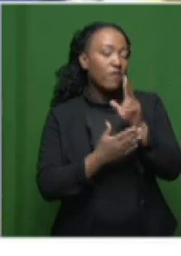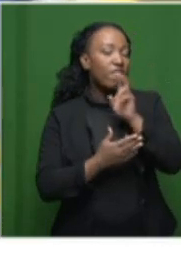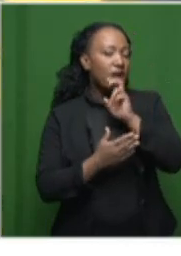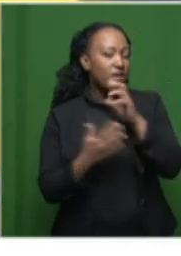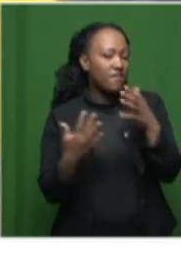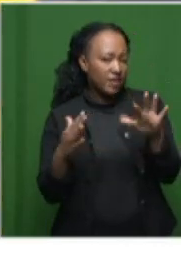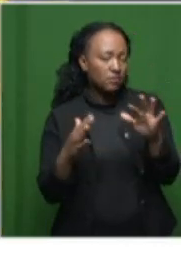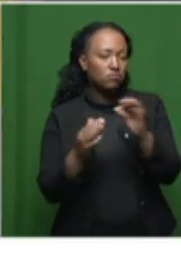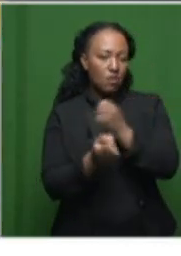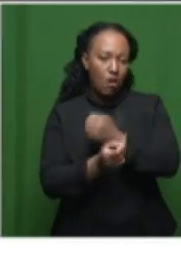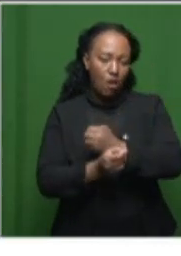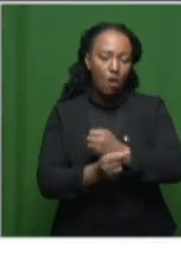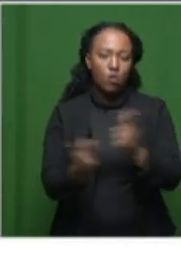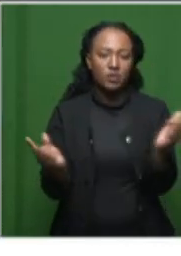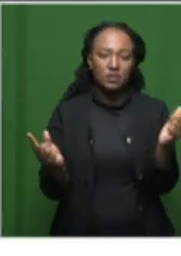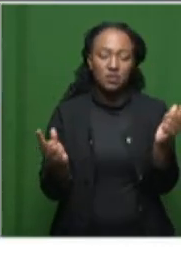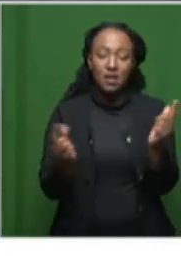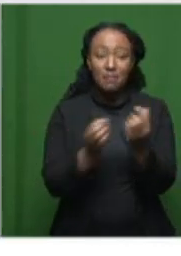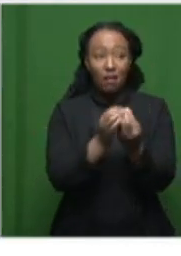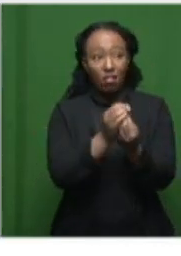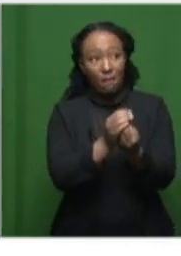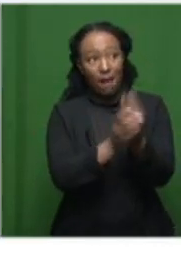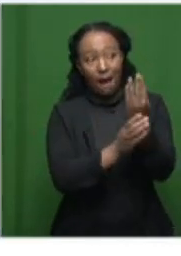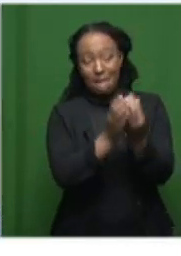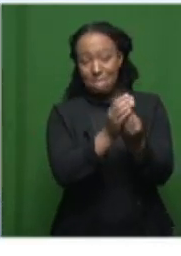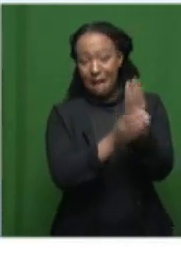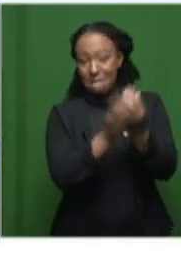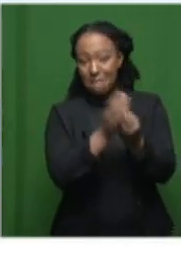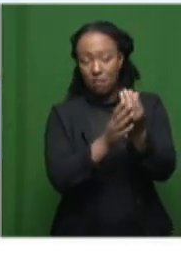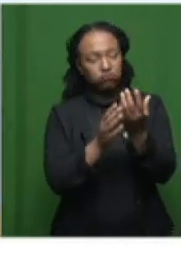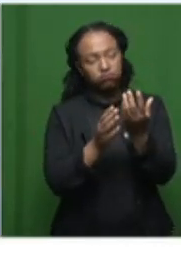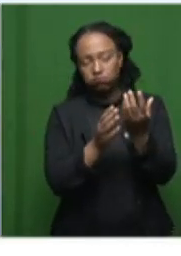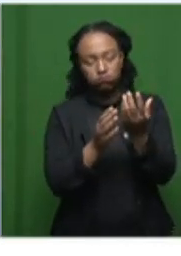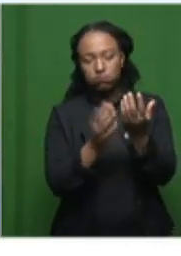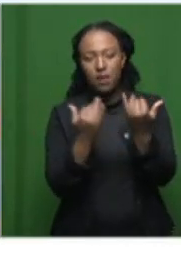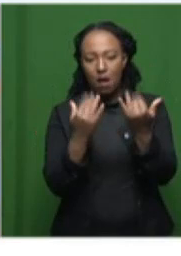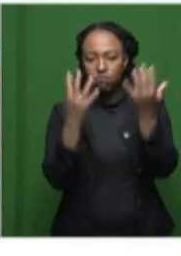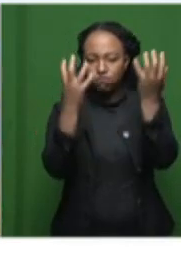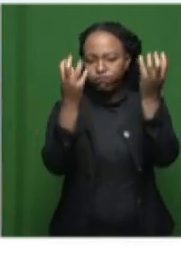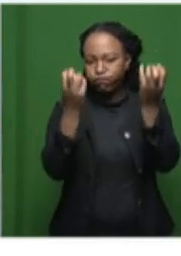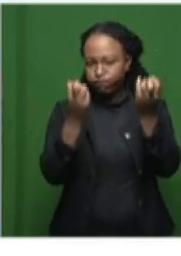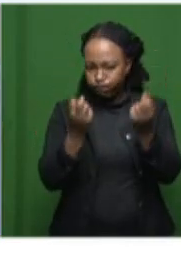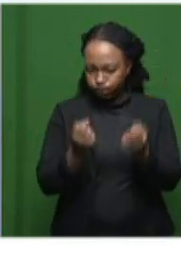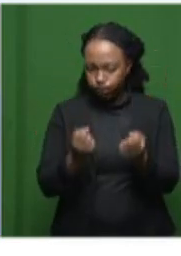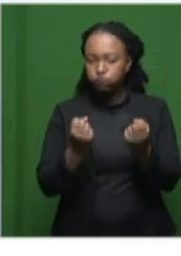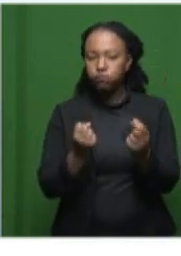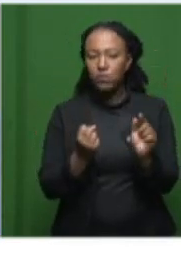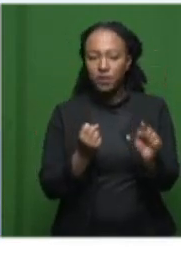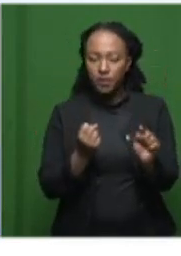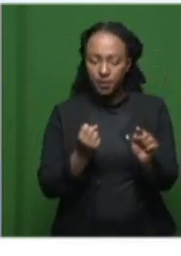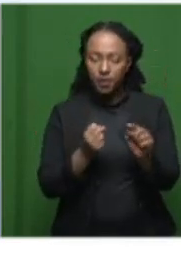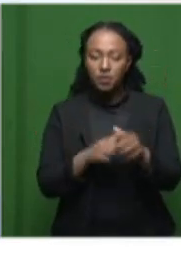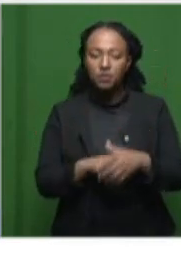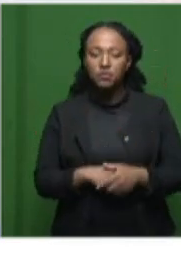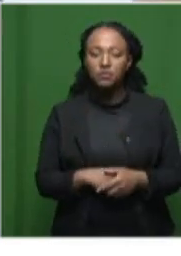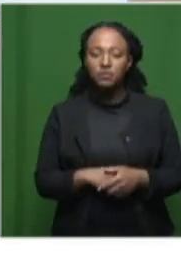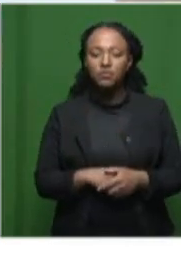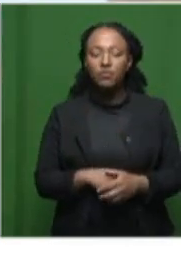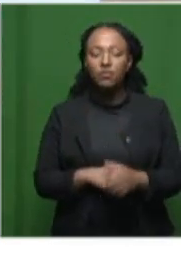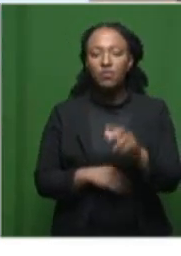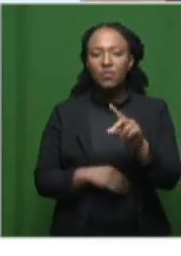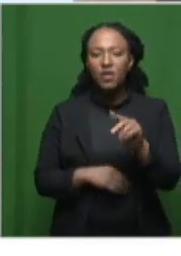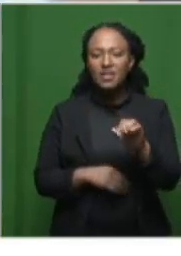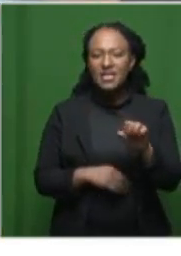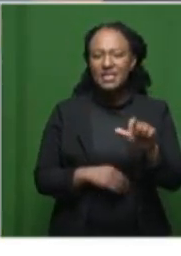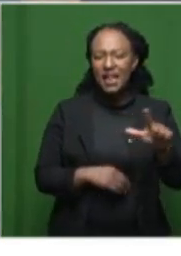mentioned, our zero emission haulage system solution, which really removes the diesel engine out of